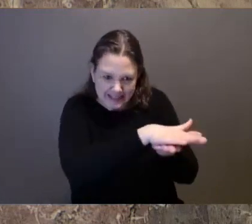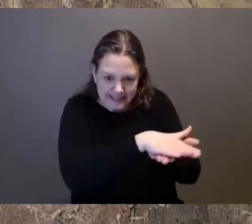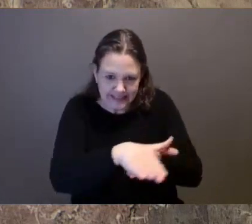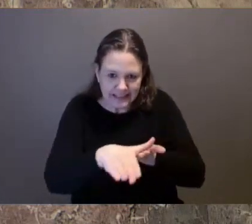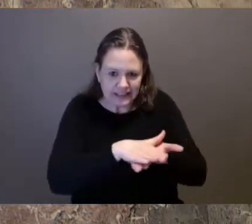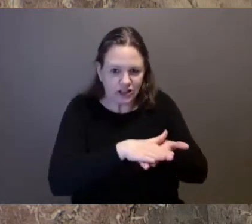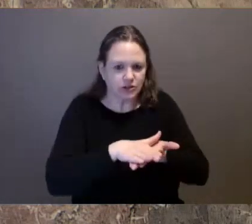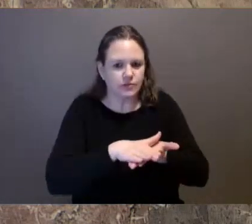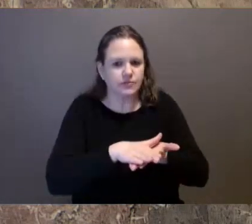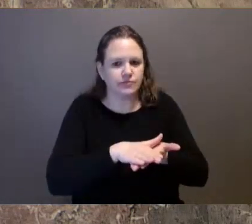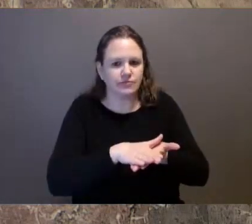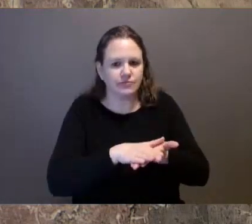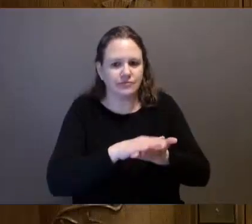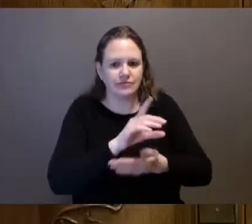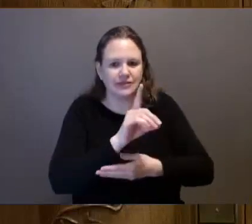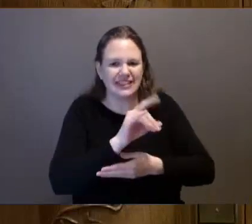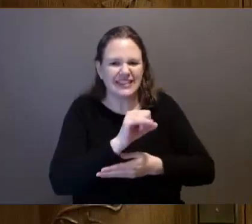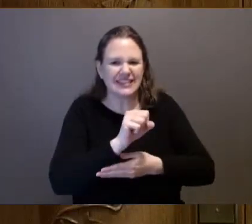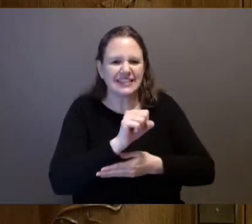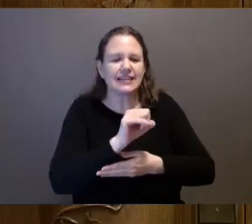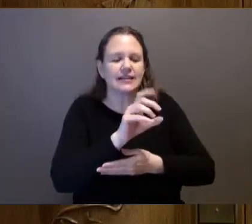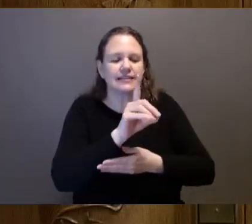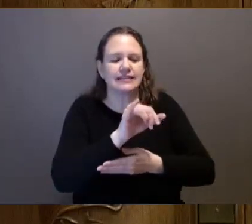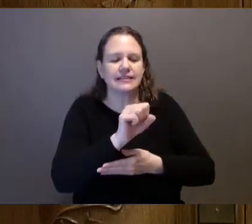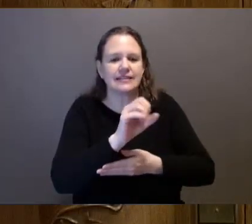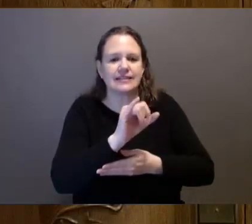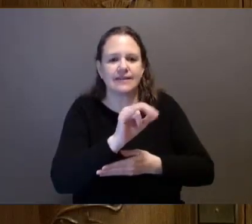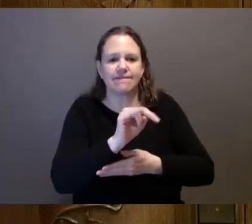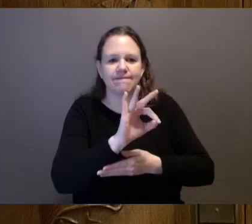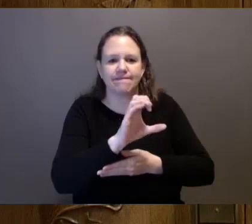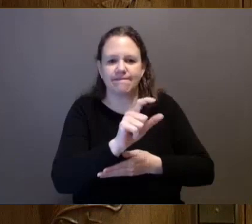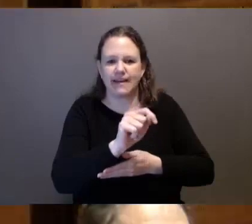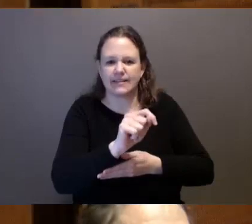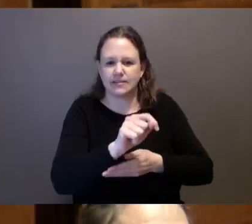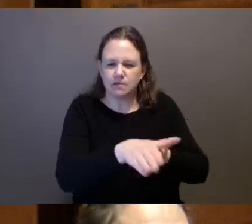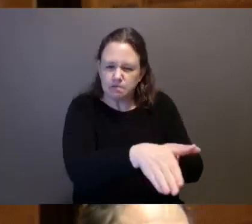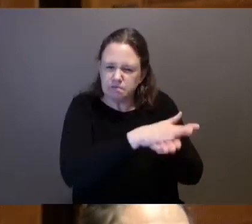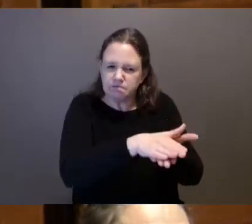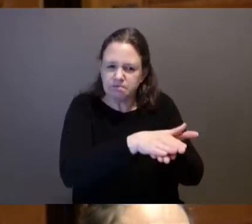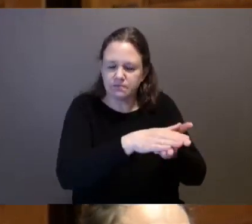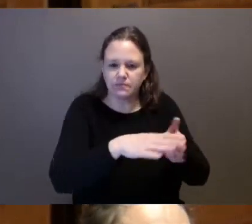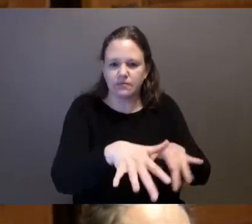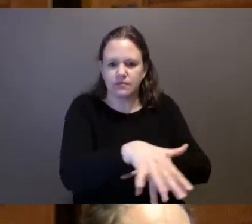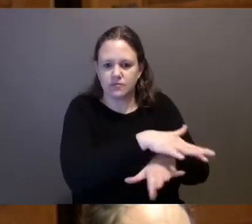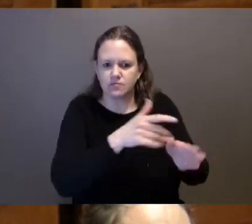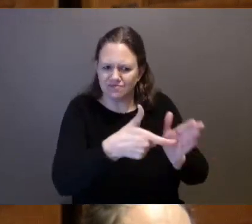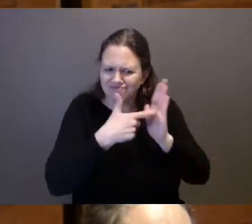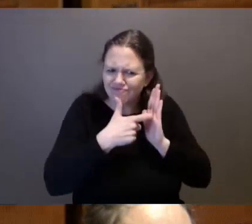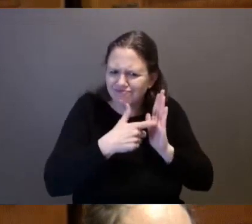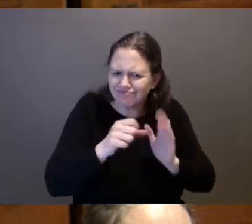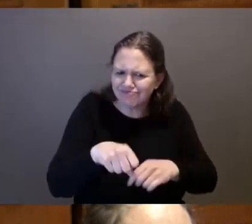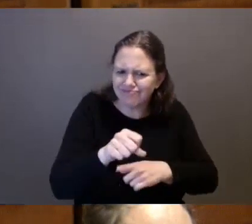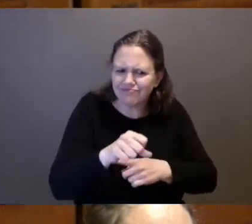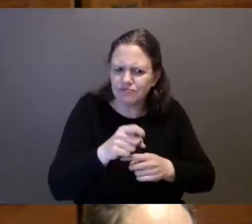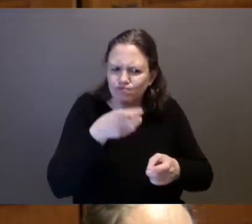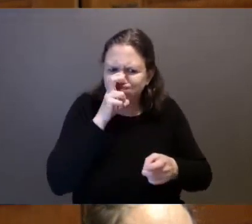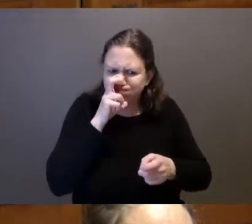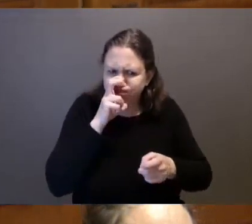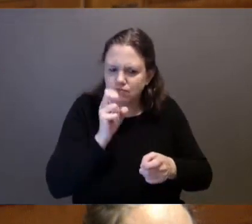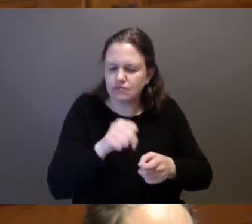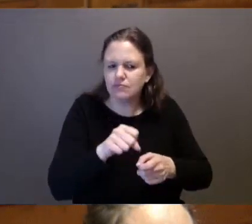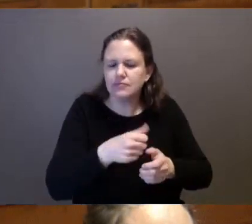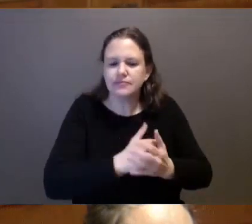fish stocks. Member supplemental. Thank you, Honourable Speaker. The Browns Bay Packing Company